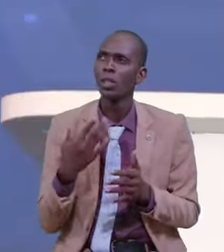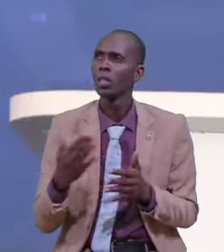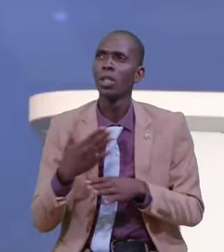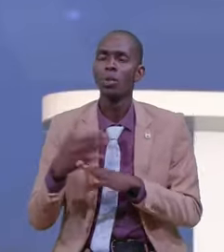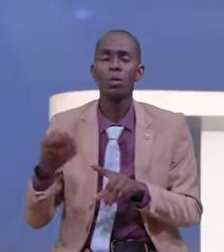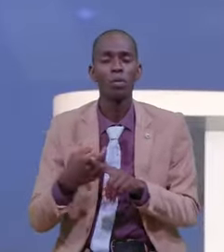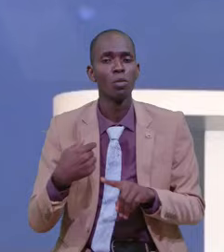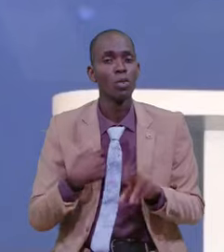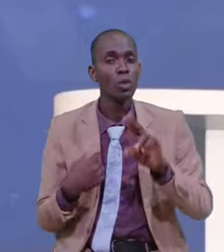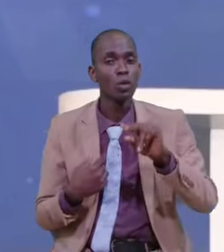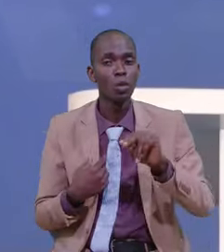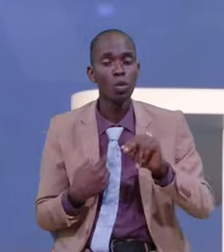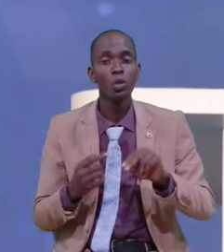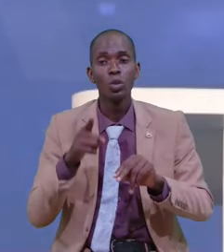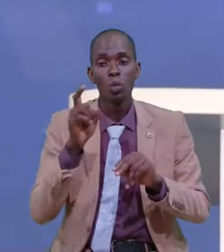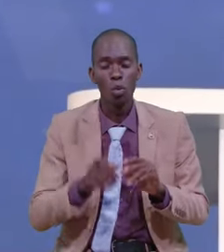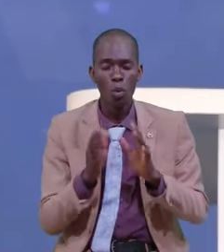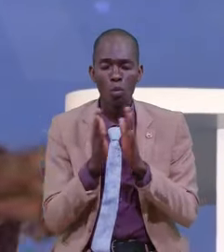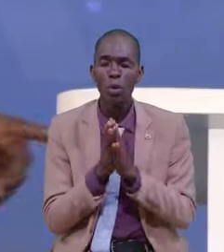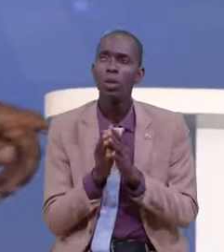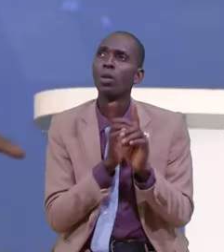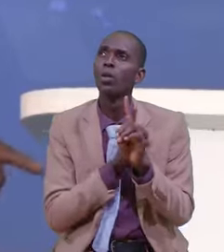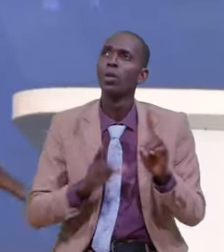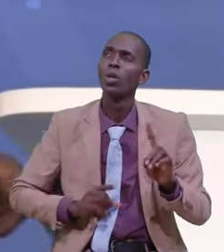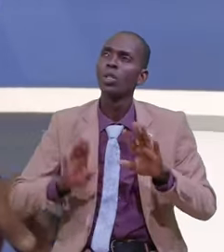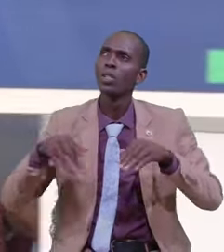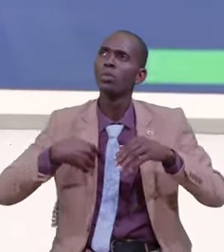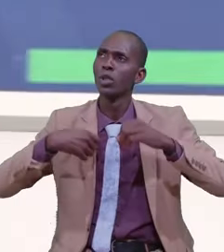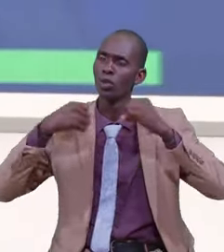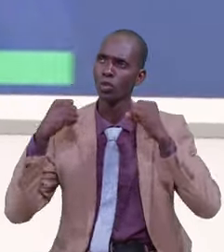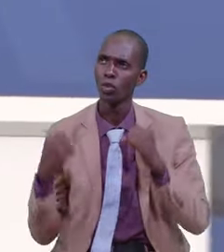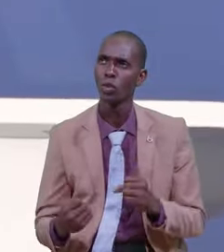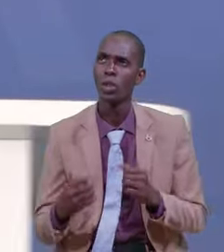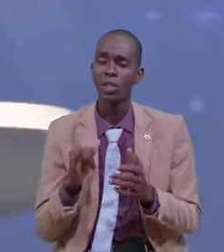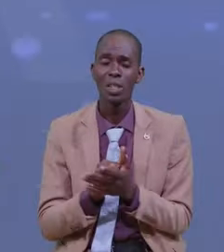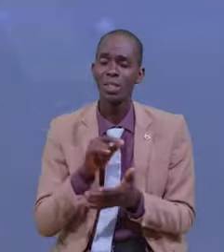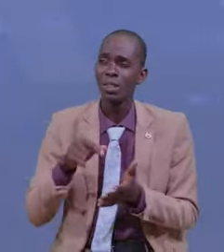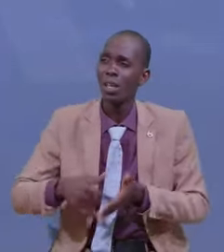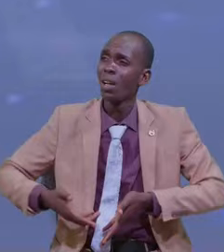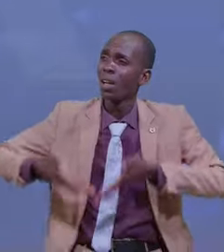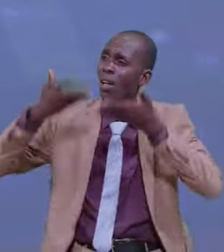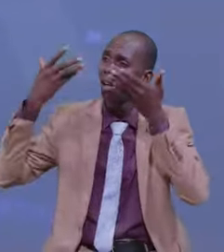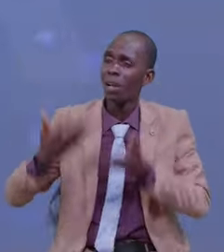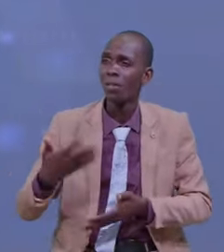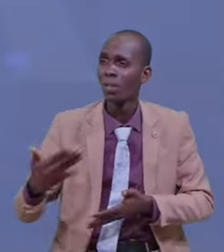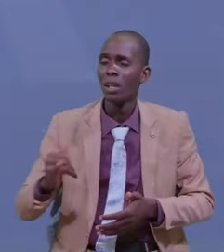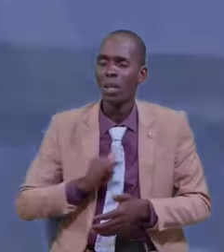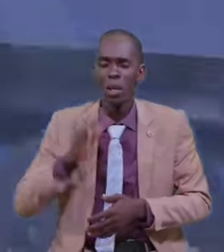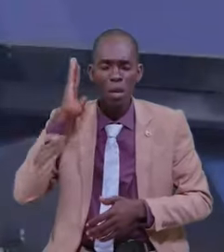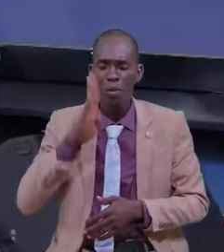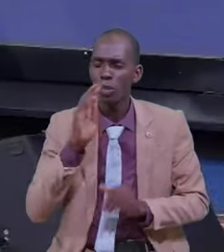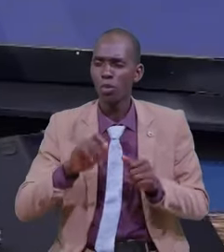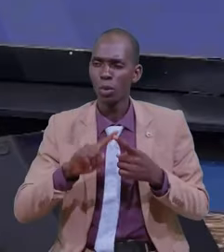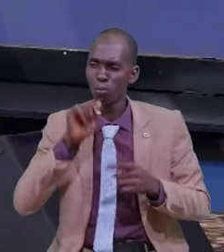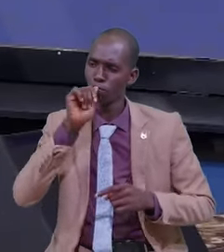is strengthen my backbone, that this load I'll be able to carry, and you'll carry, and